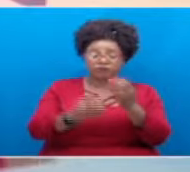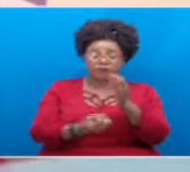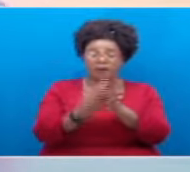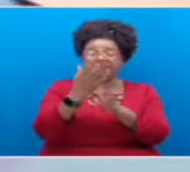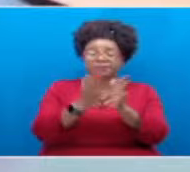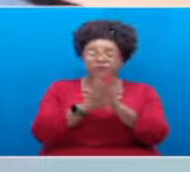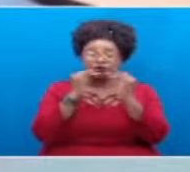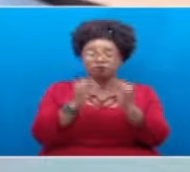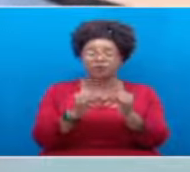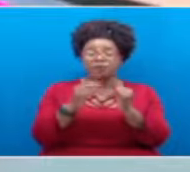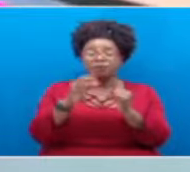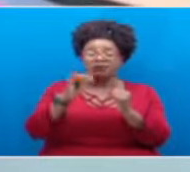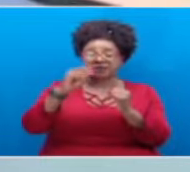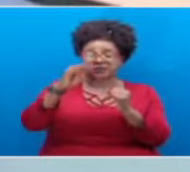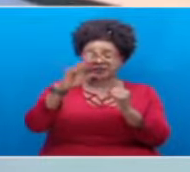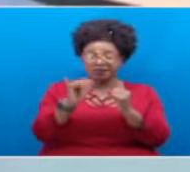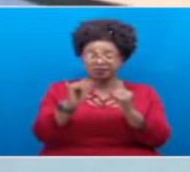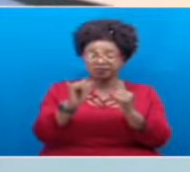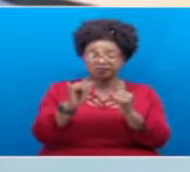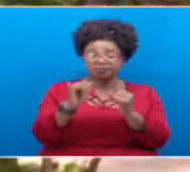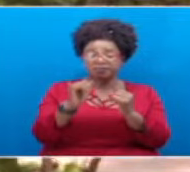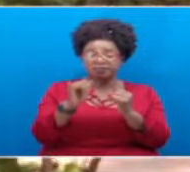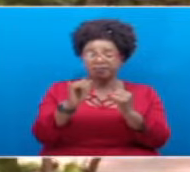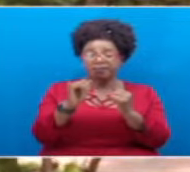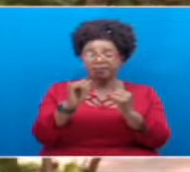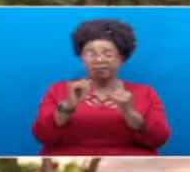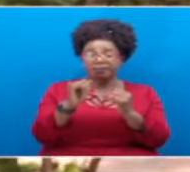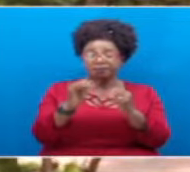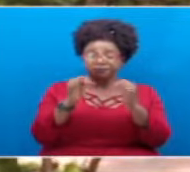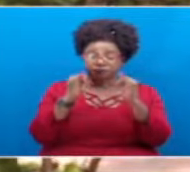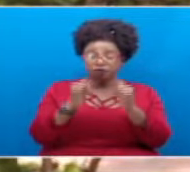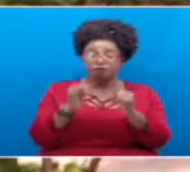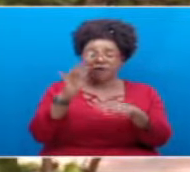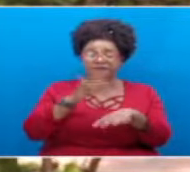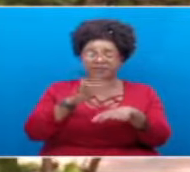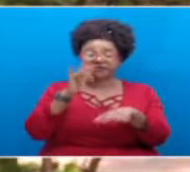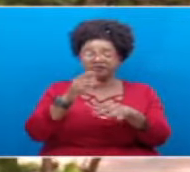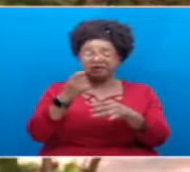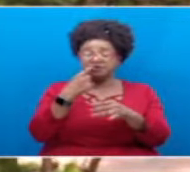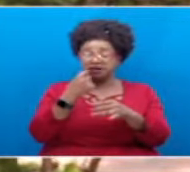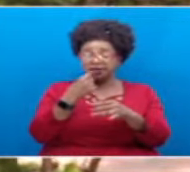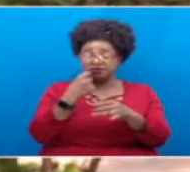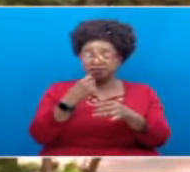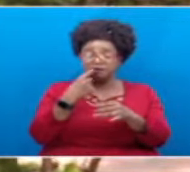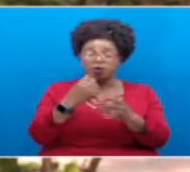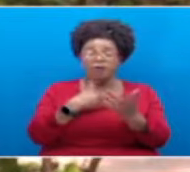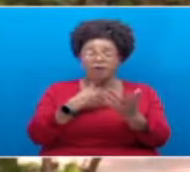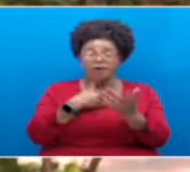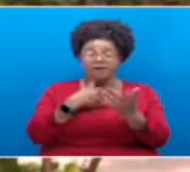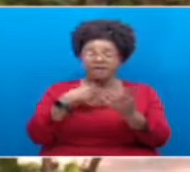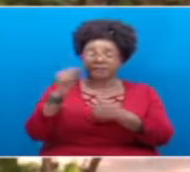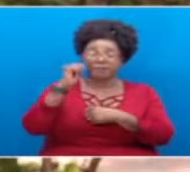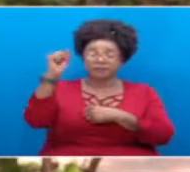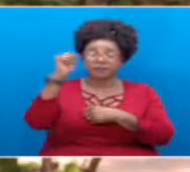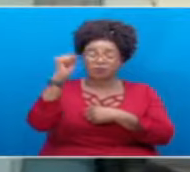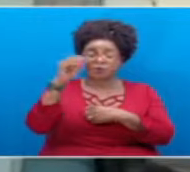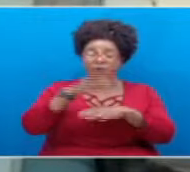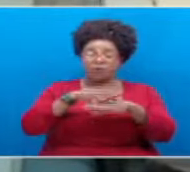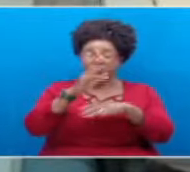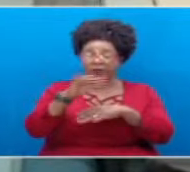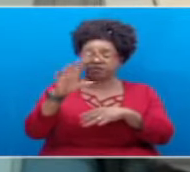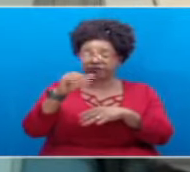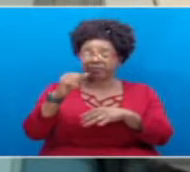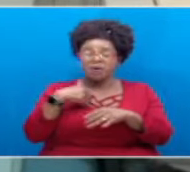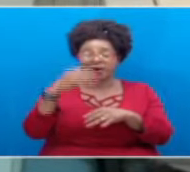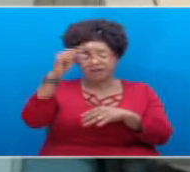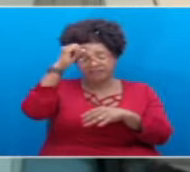insecticides, we come up with new effective drugs, and we have political goodwill from our government